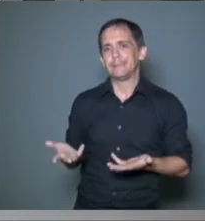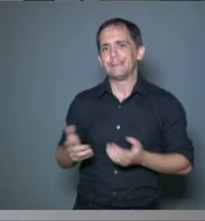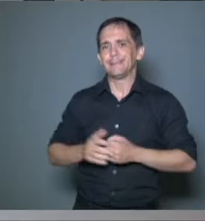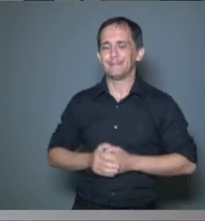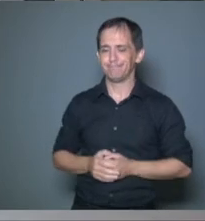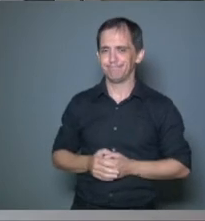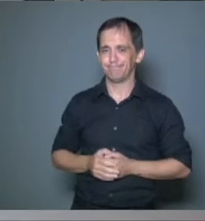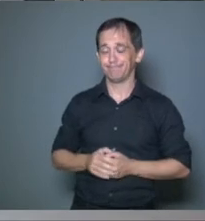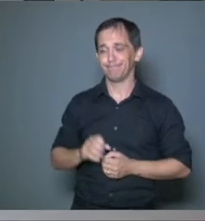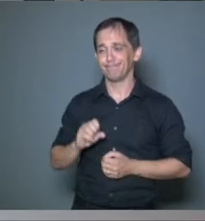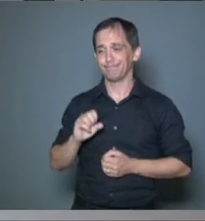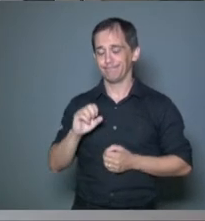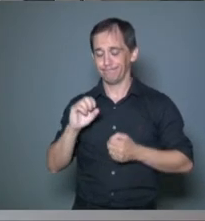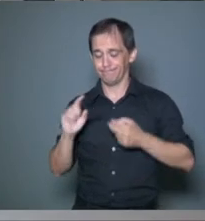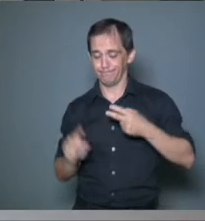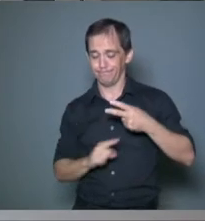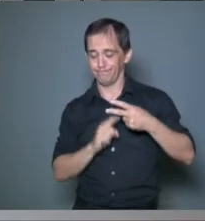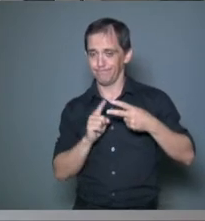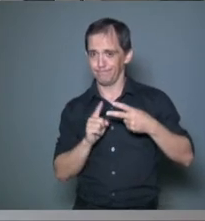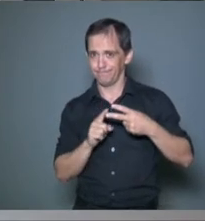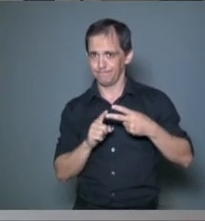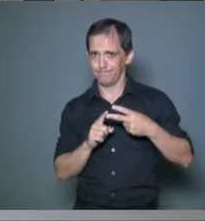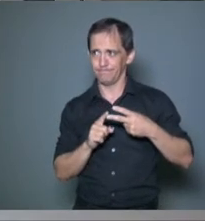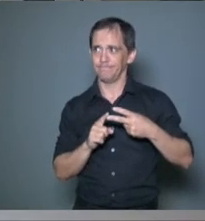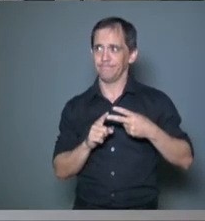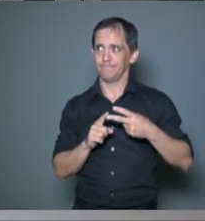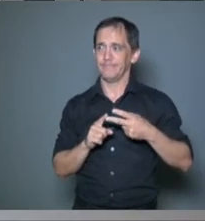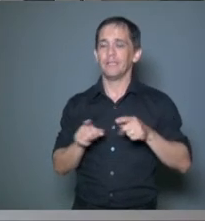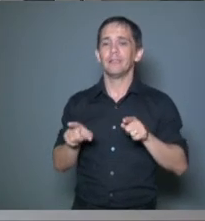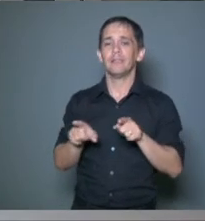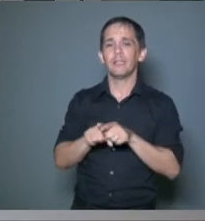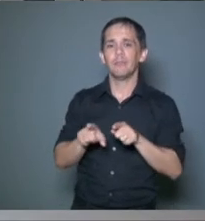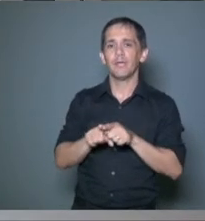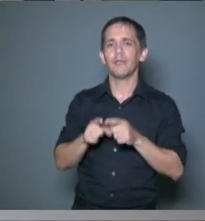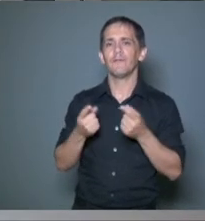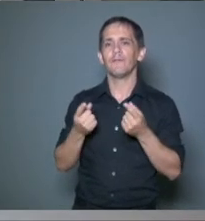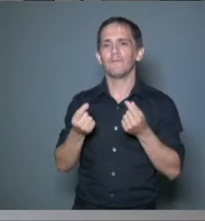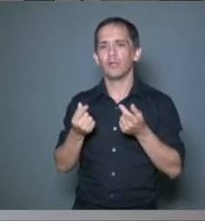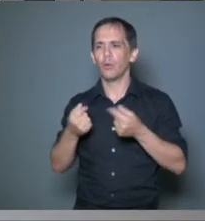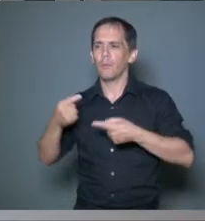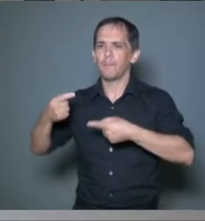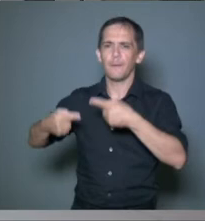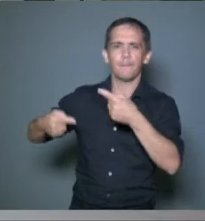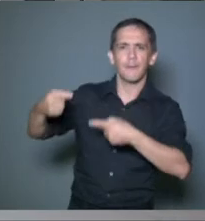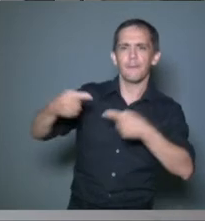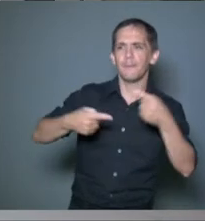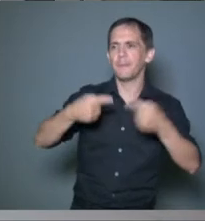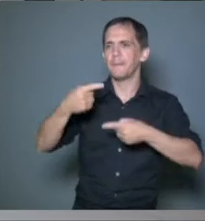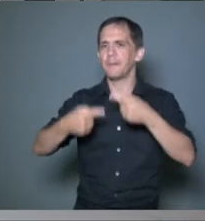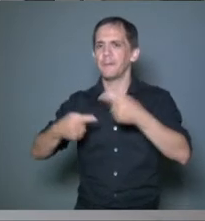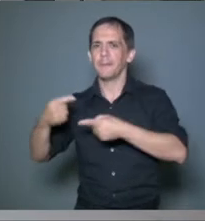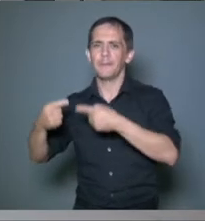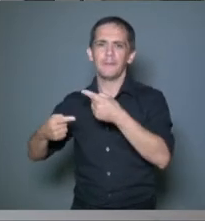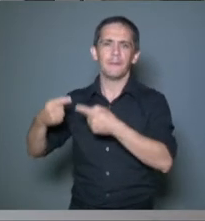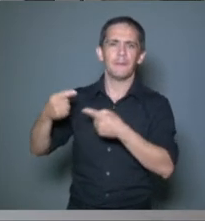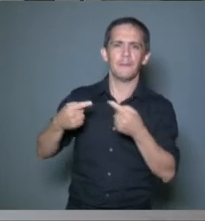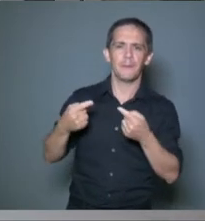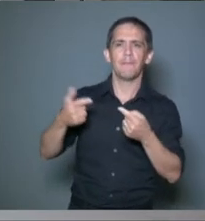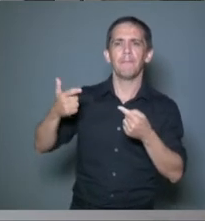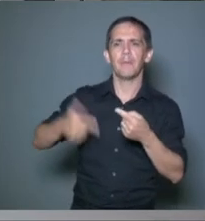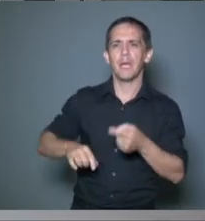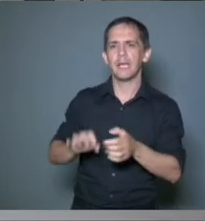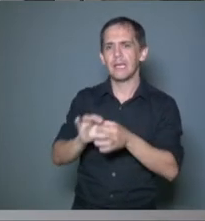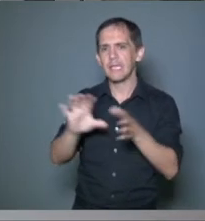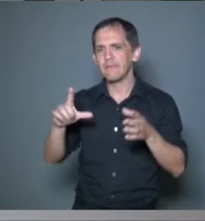discussion the market is having, it's not just a price and demand discussion, but also a discussion